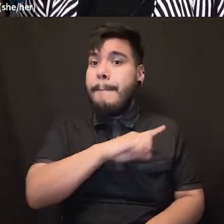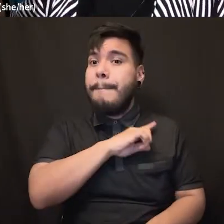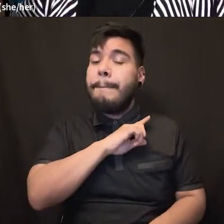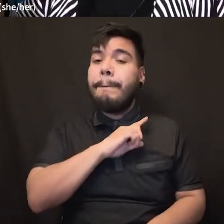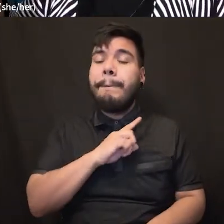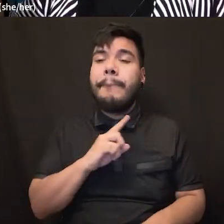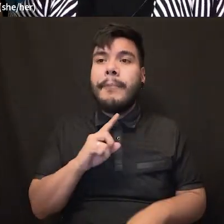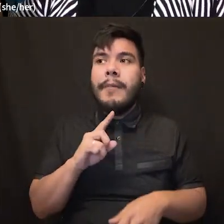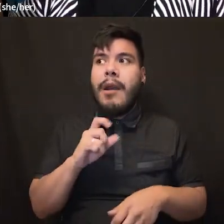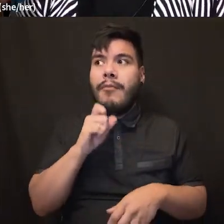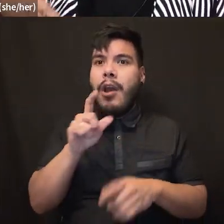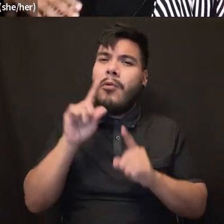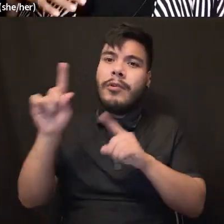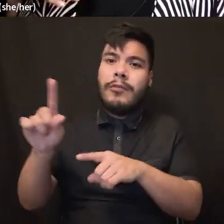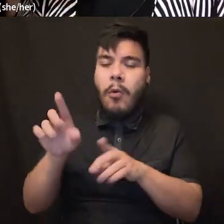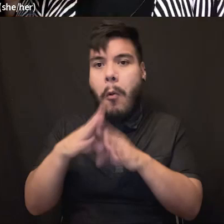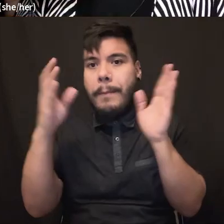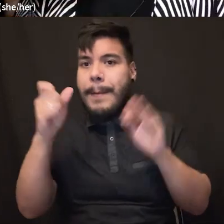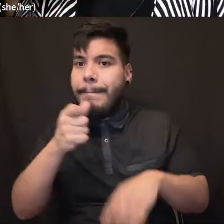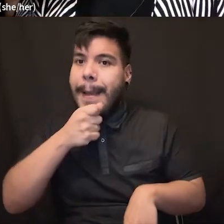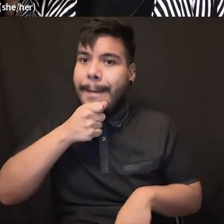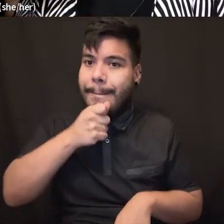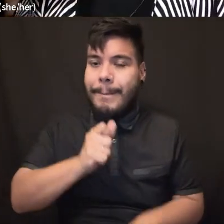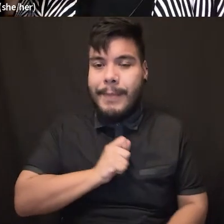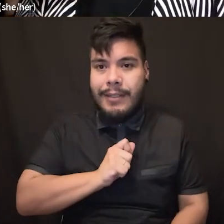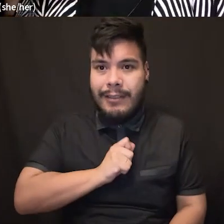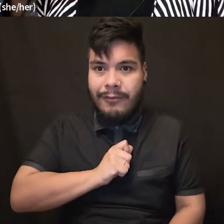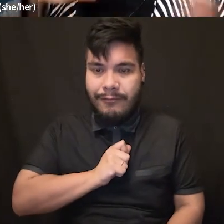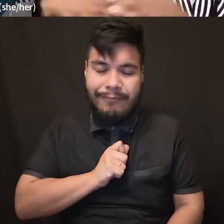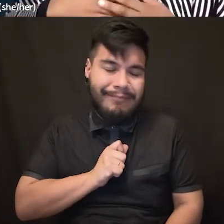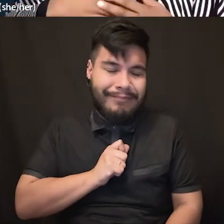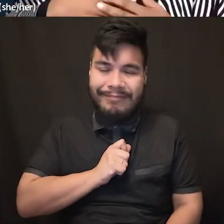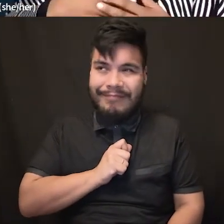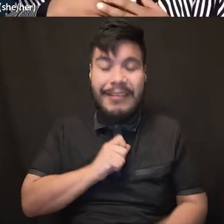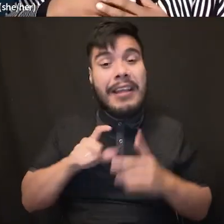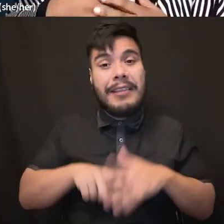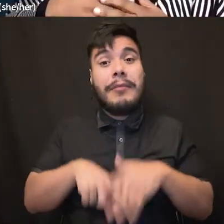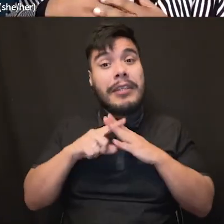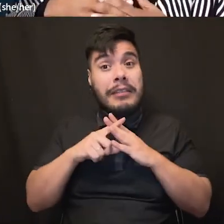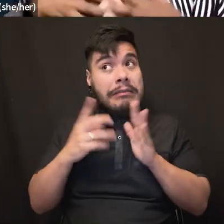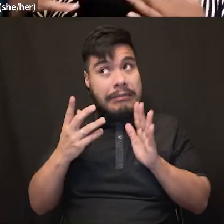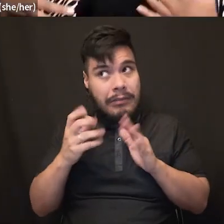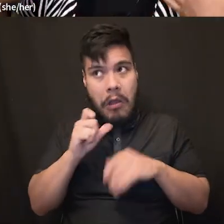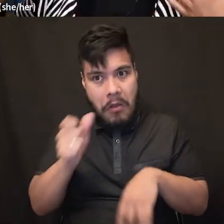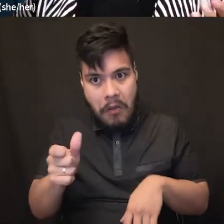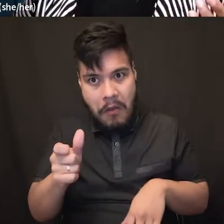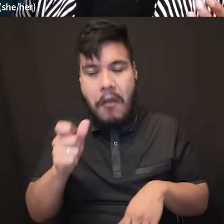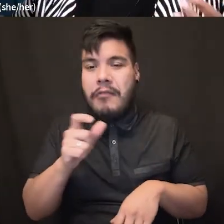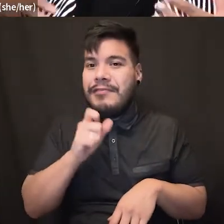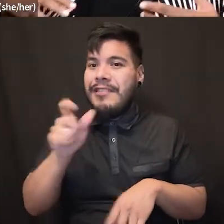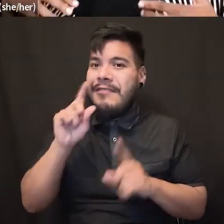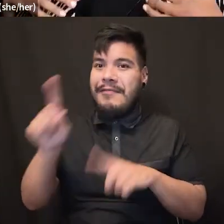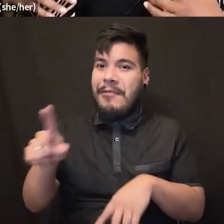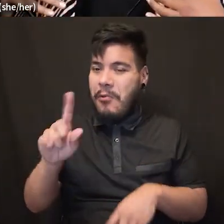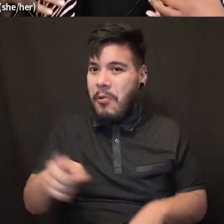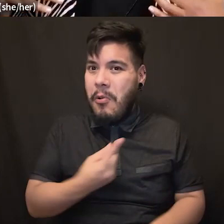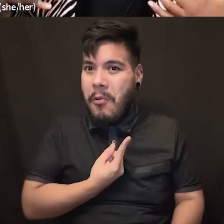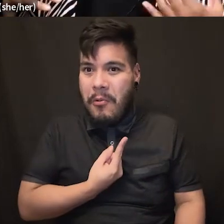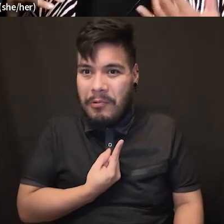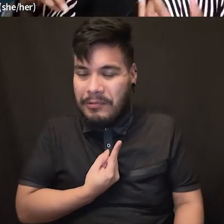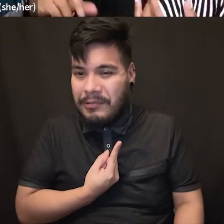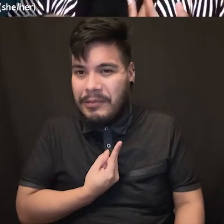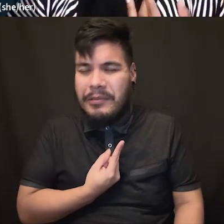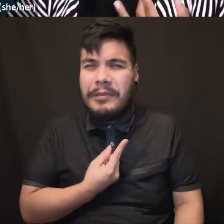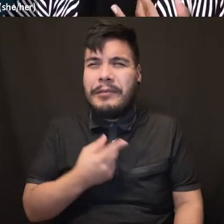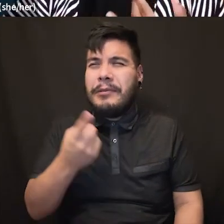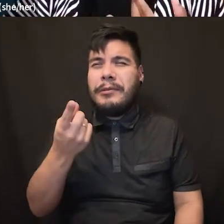to open mics by myself, where in the beginning, at least, I wasn't going to open mics alone, where you